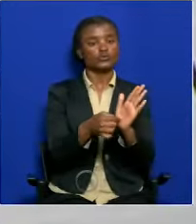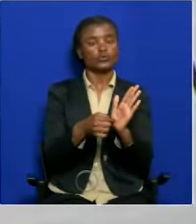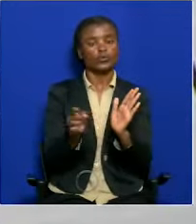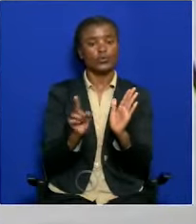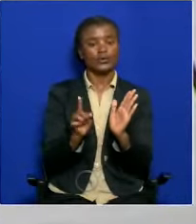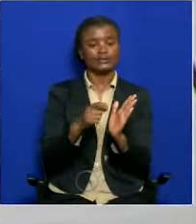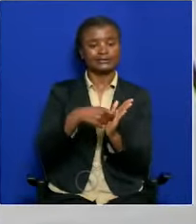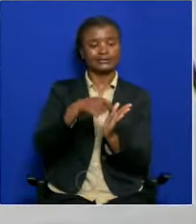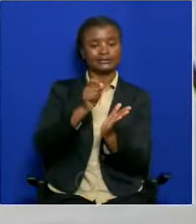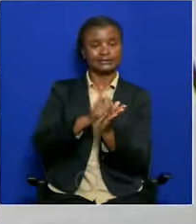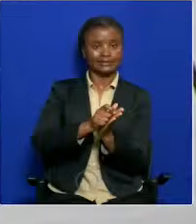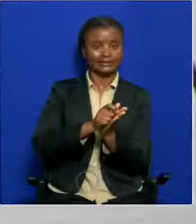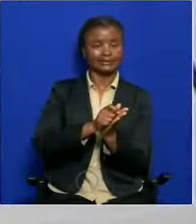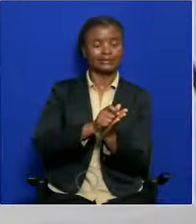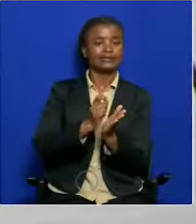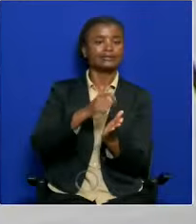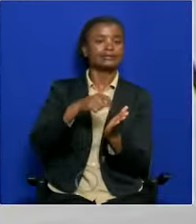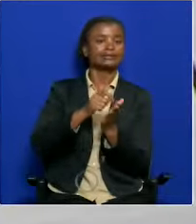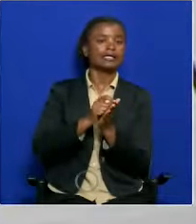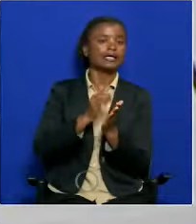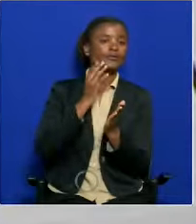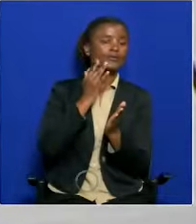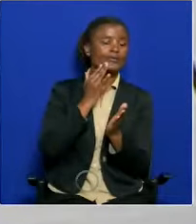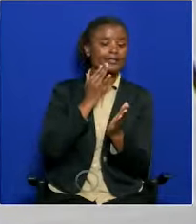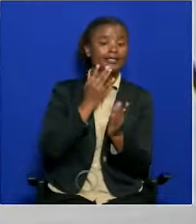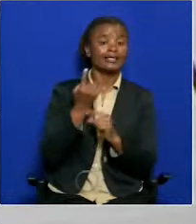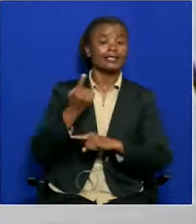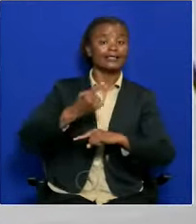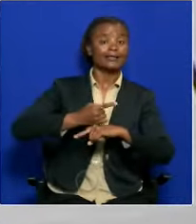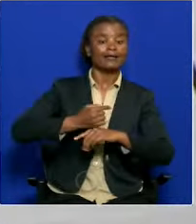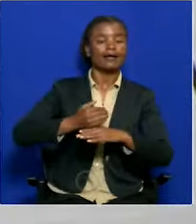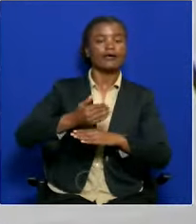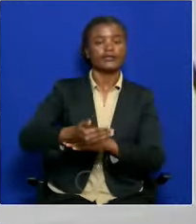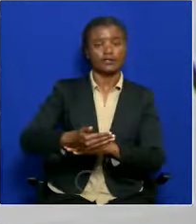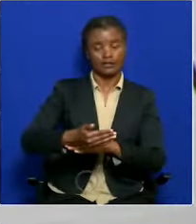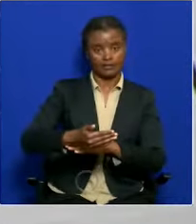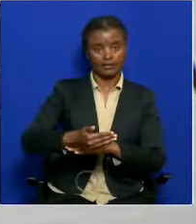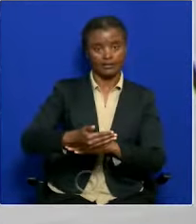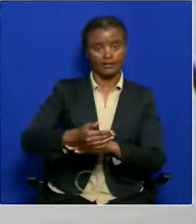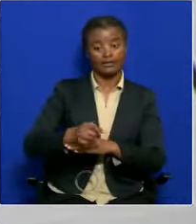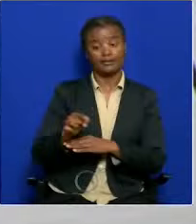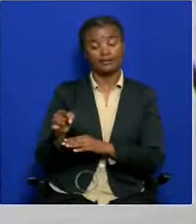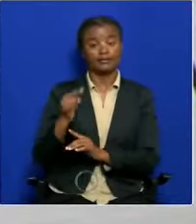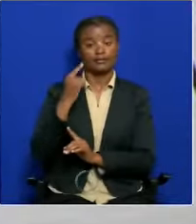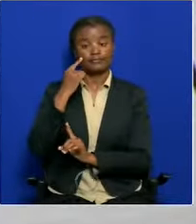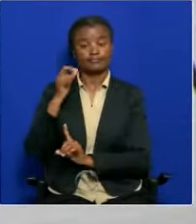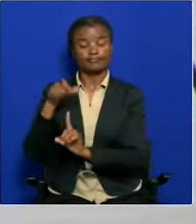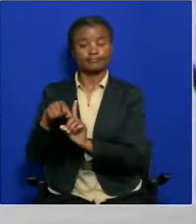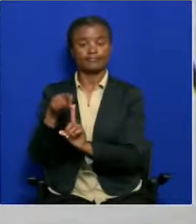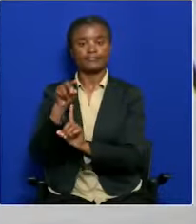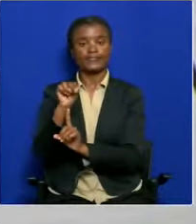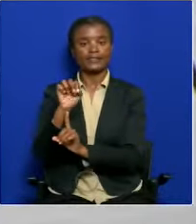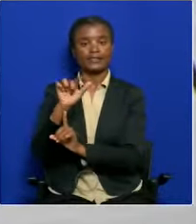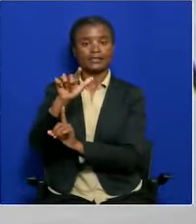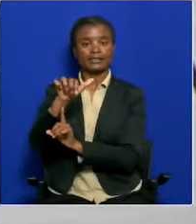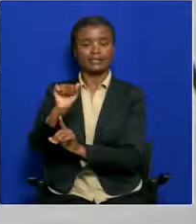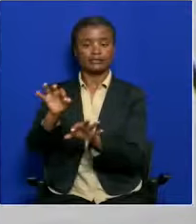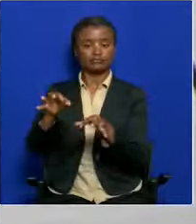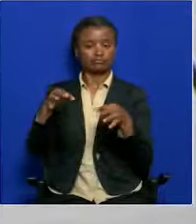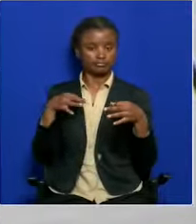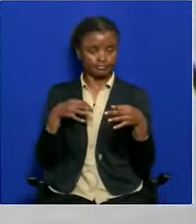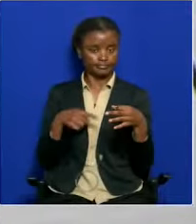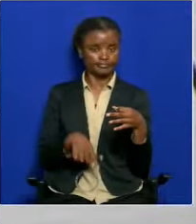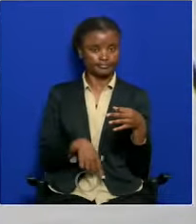after the affidavit of Sergeant Matlala had previously provided to me. The timing of the appearance